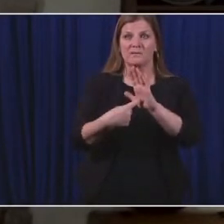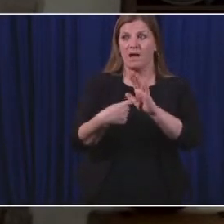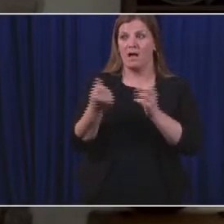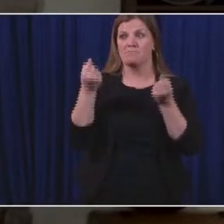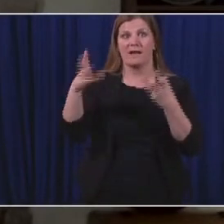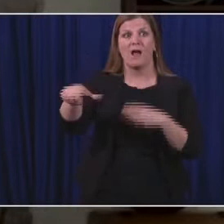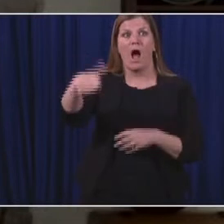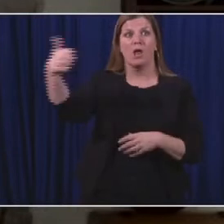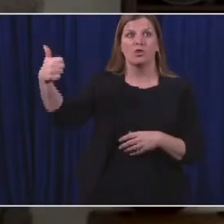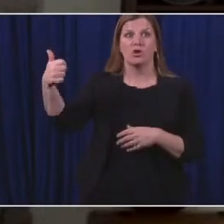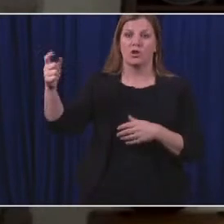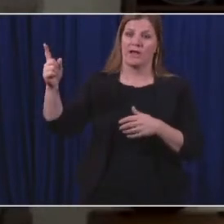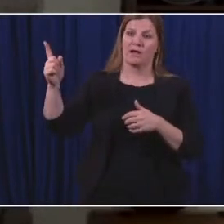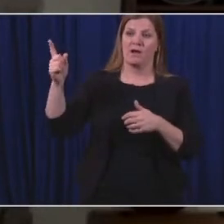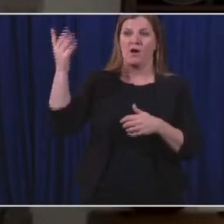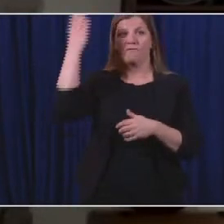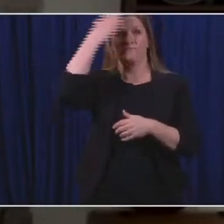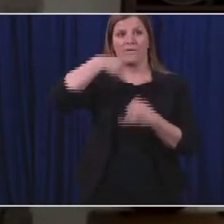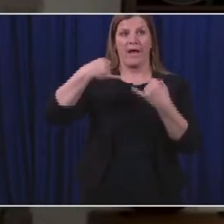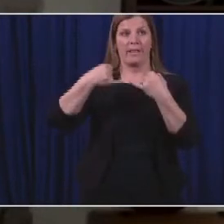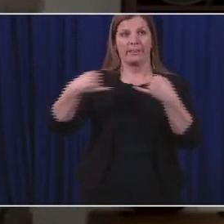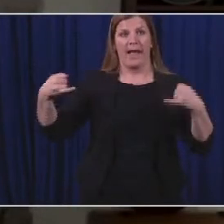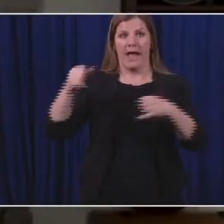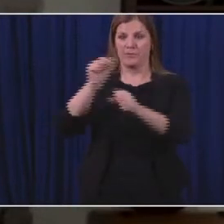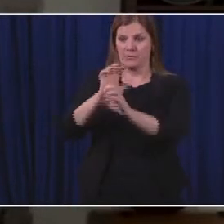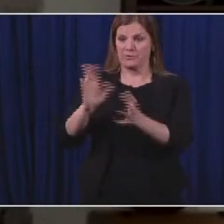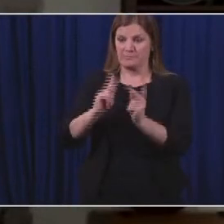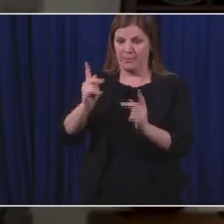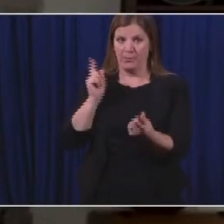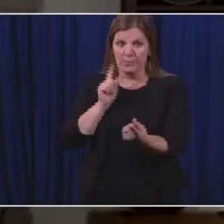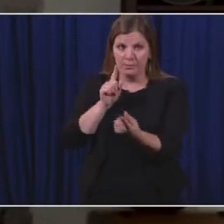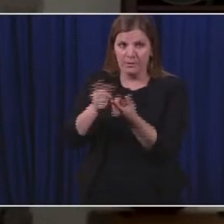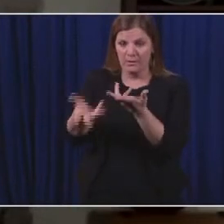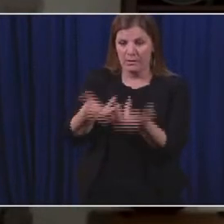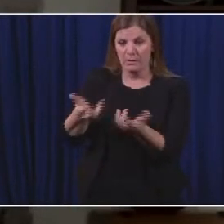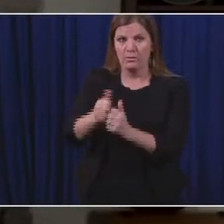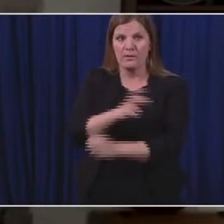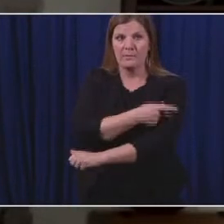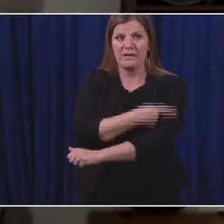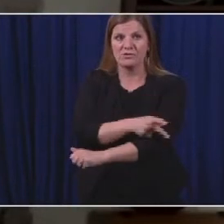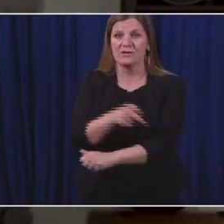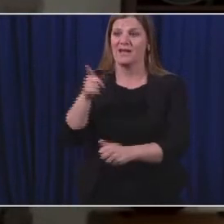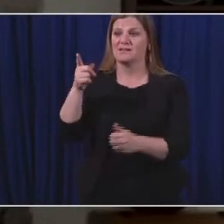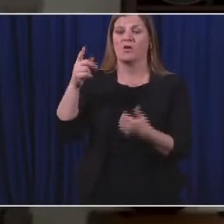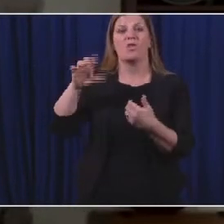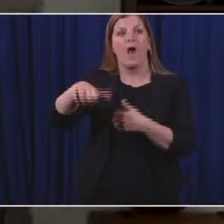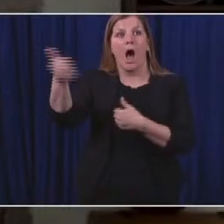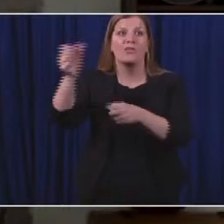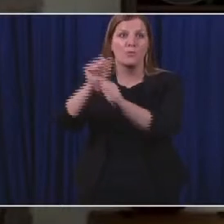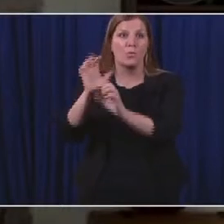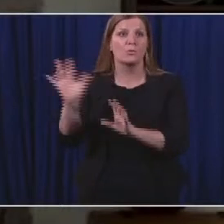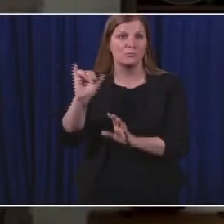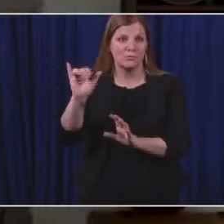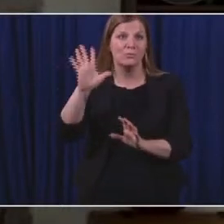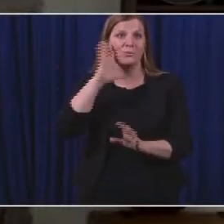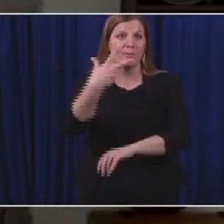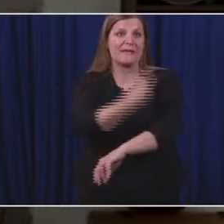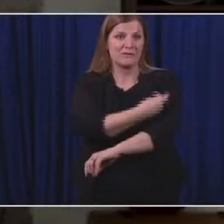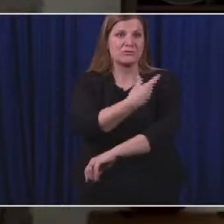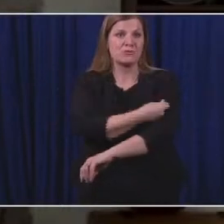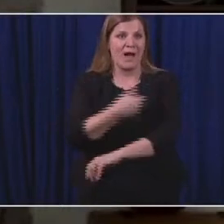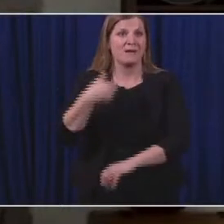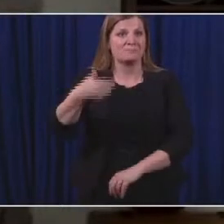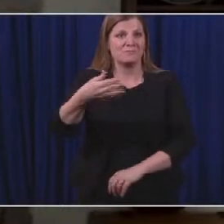line healthcare workers who are out there every day who will be getting shots in the days ahead. So thank you for being